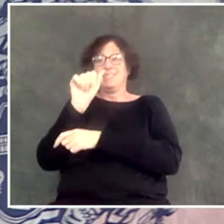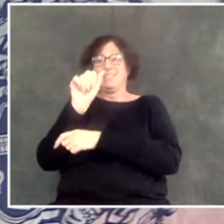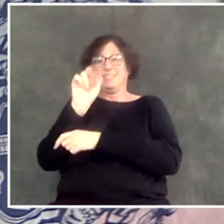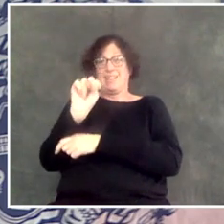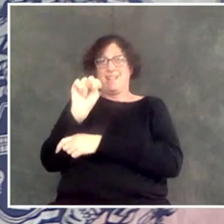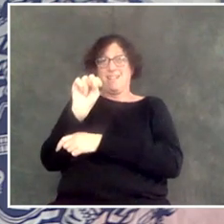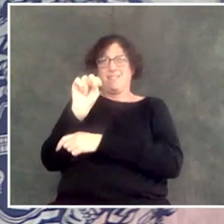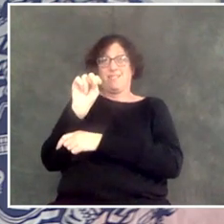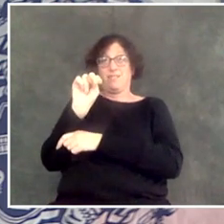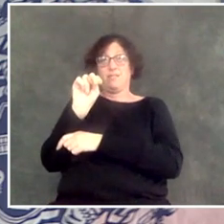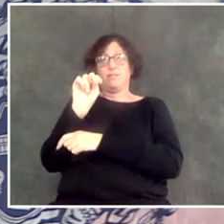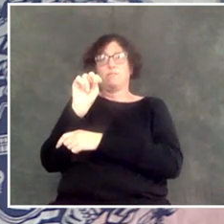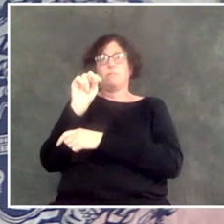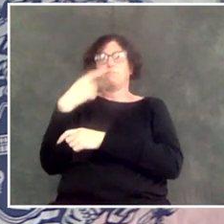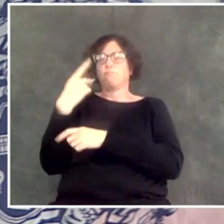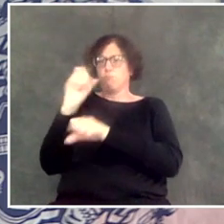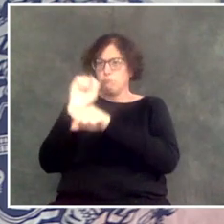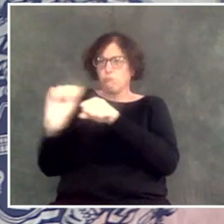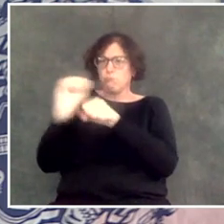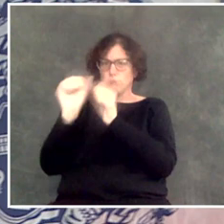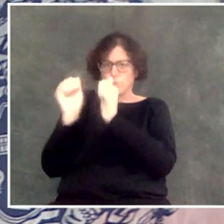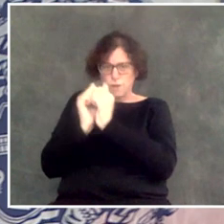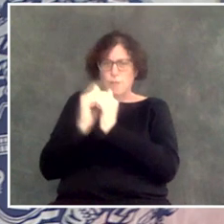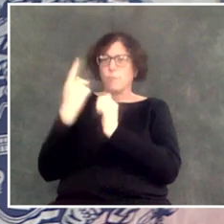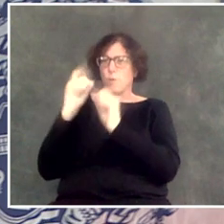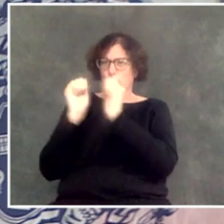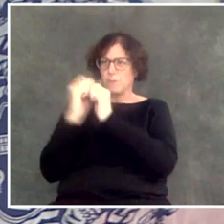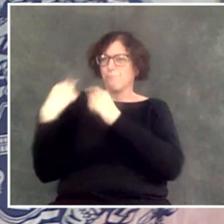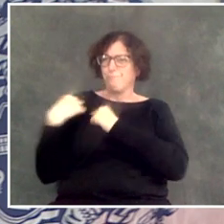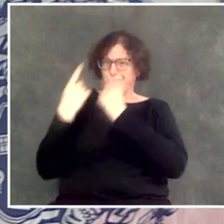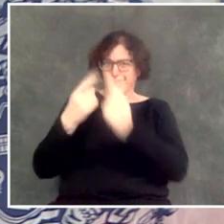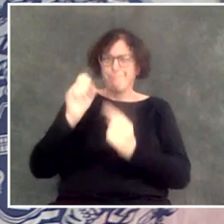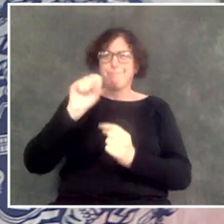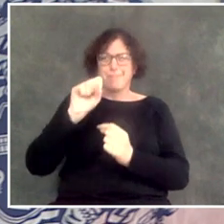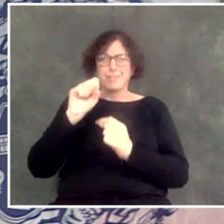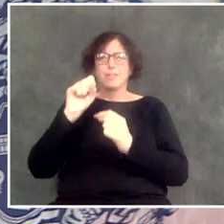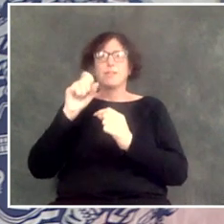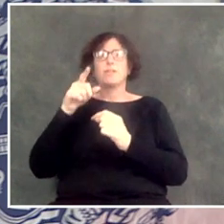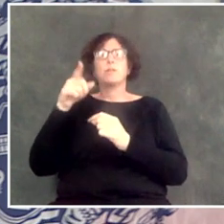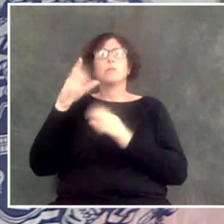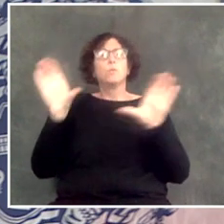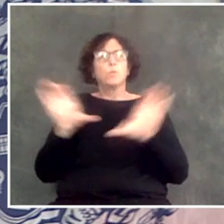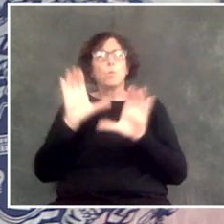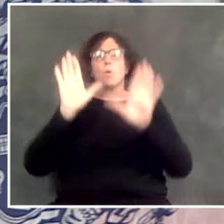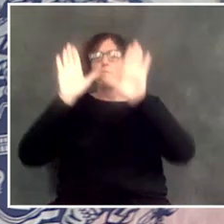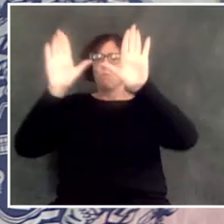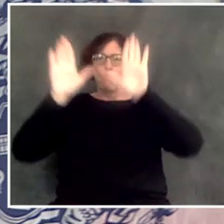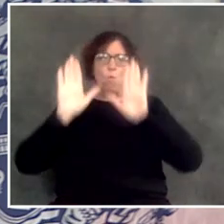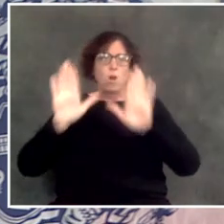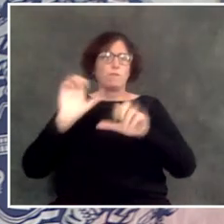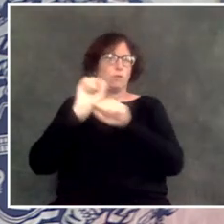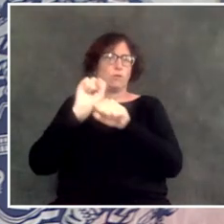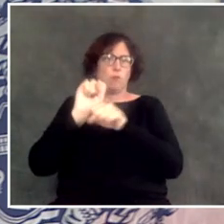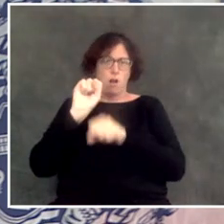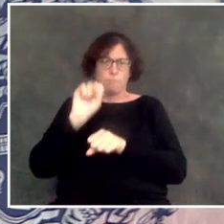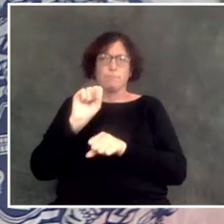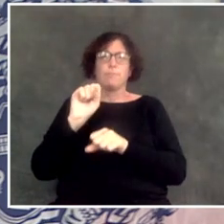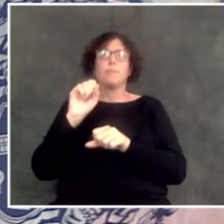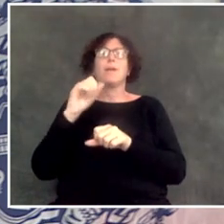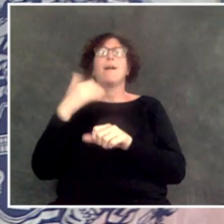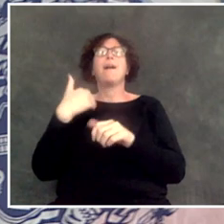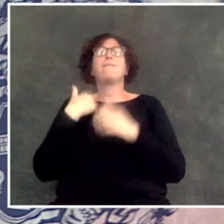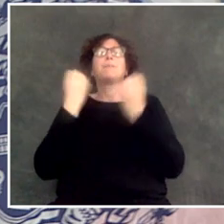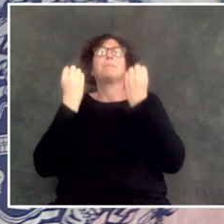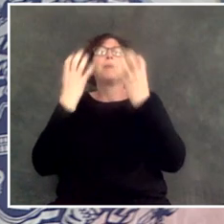have tremendous relationships at the federal level and has helped us to bring in a lot of the resources we have and work out the